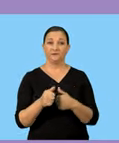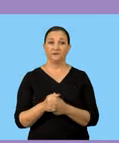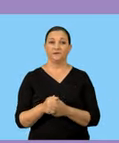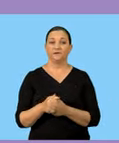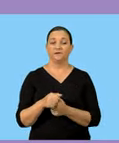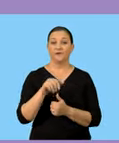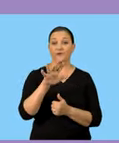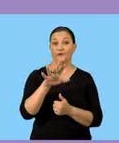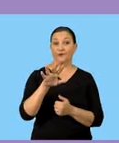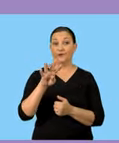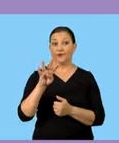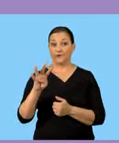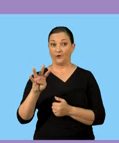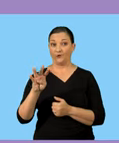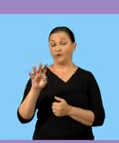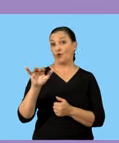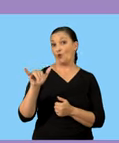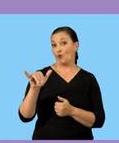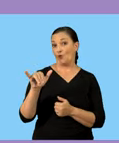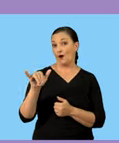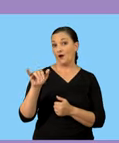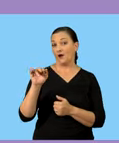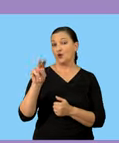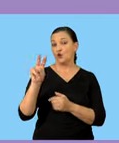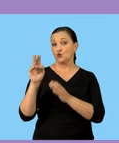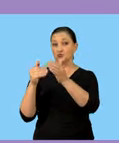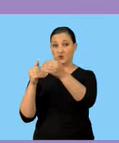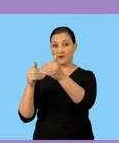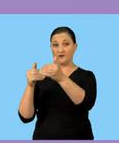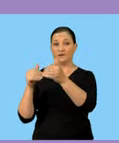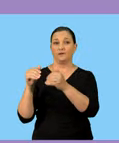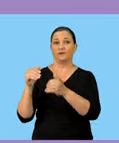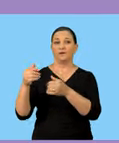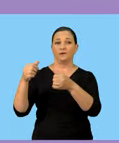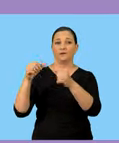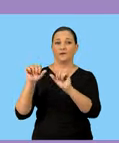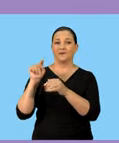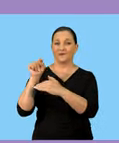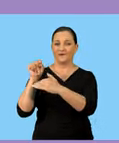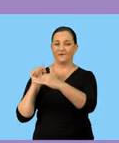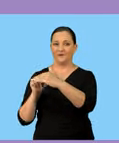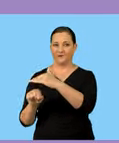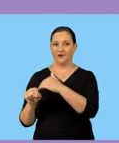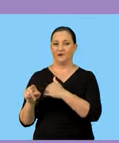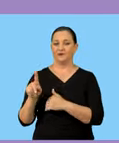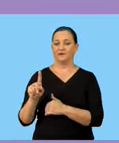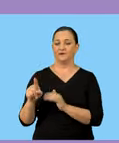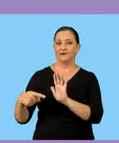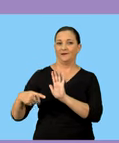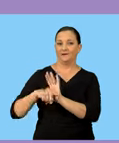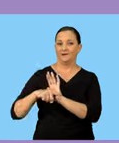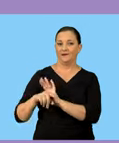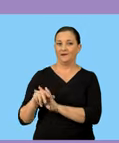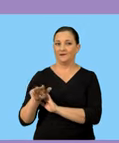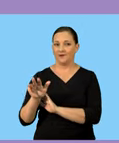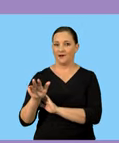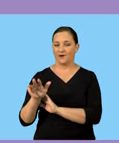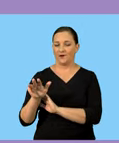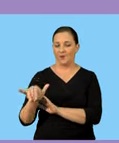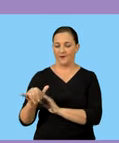add there with a 54y squared, and we are dividing this by